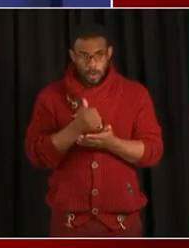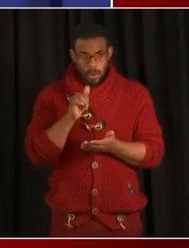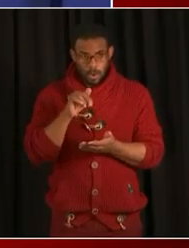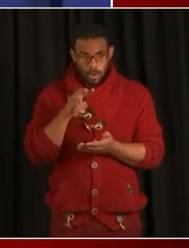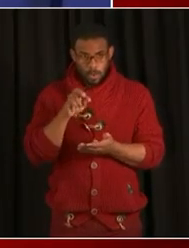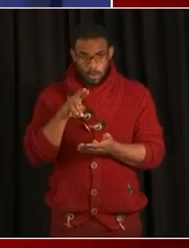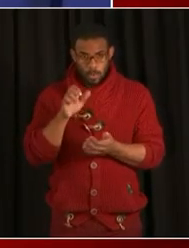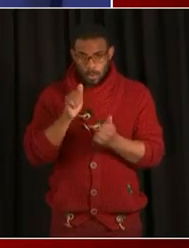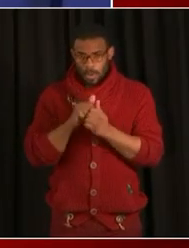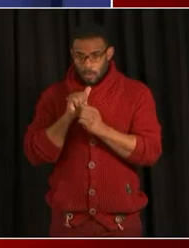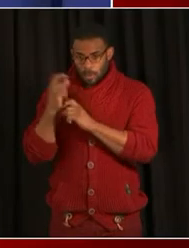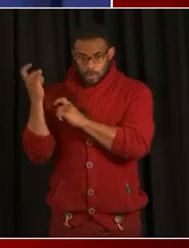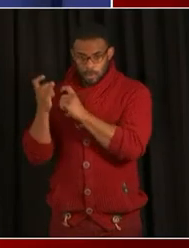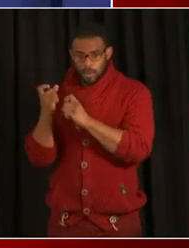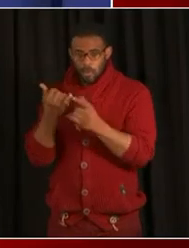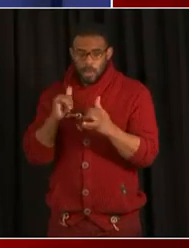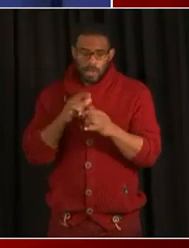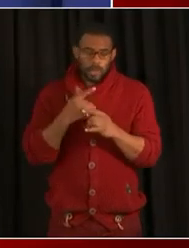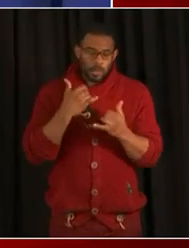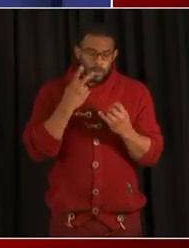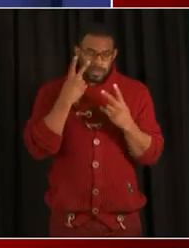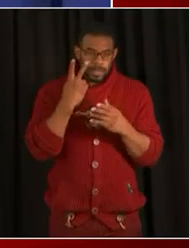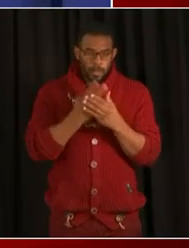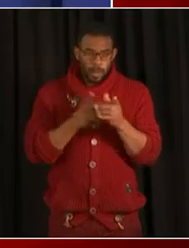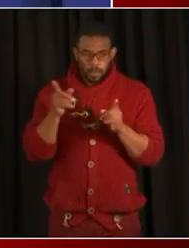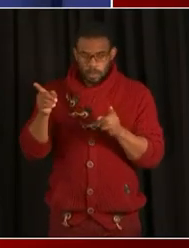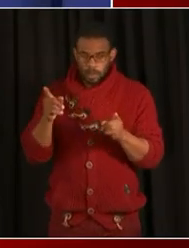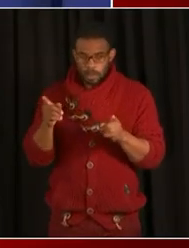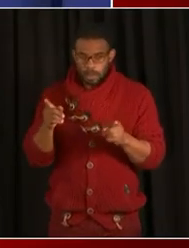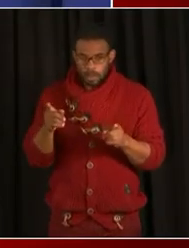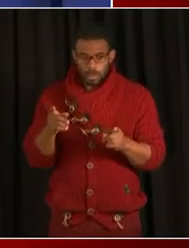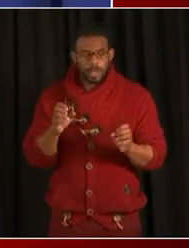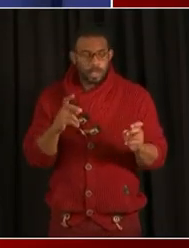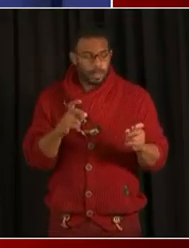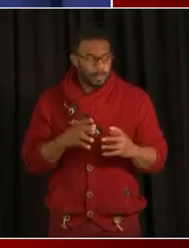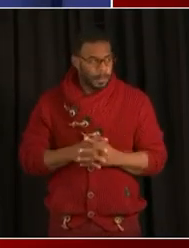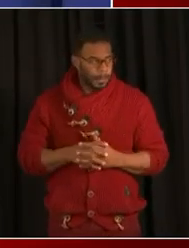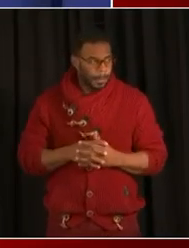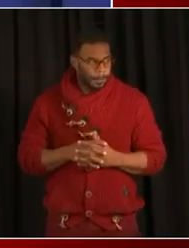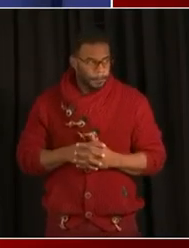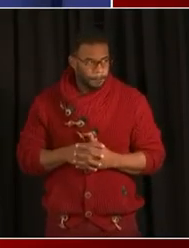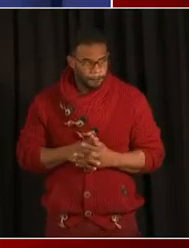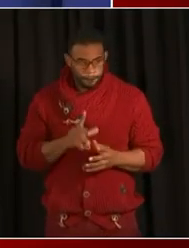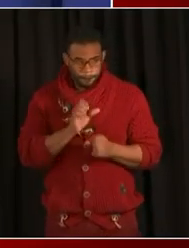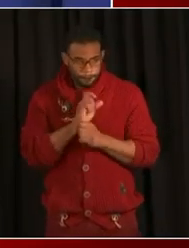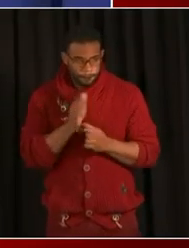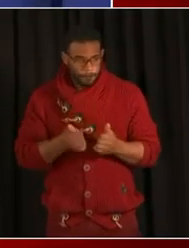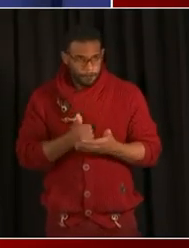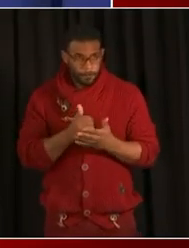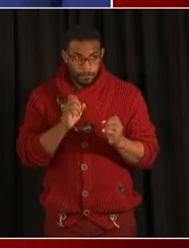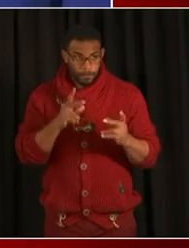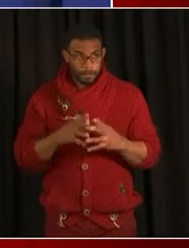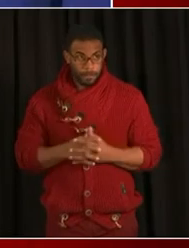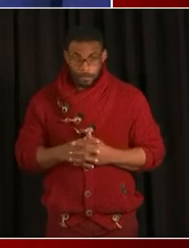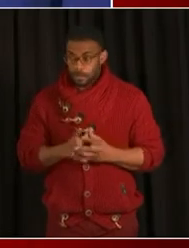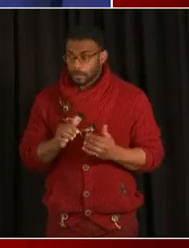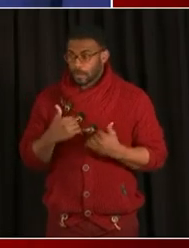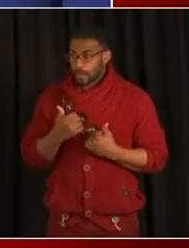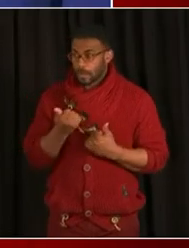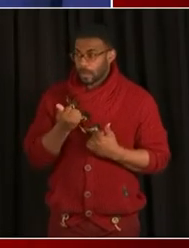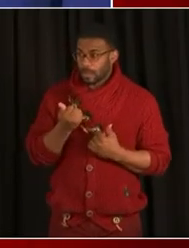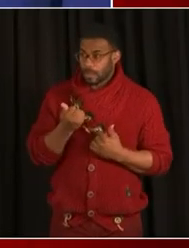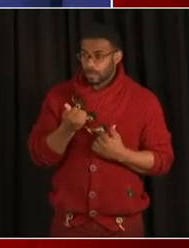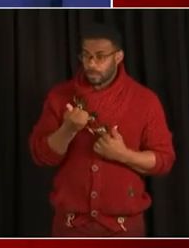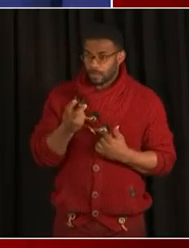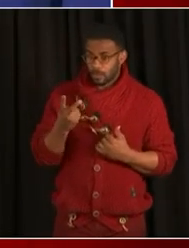earned revenue, not with the contributed. Right, so we still want to see both. Okay. Yeah, that most certainly helps. Okay. We've got